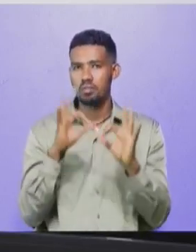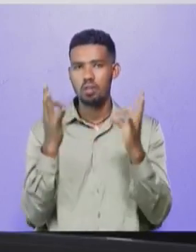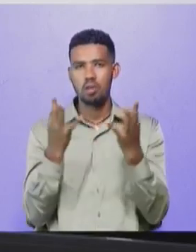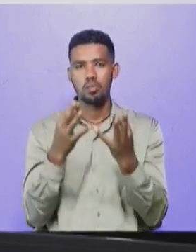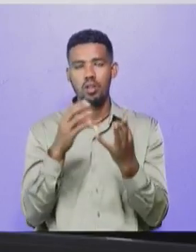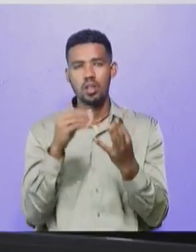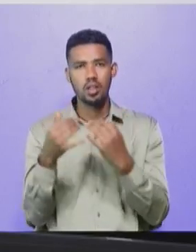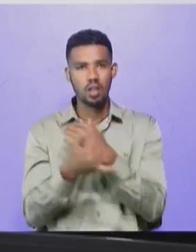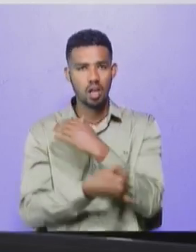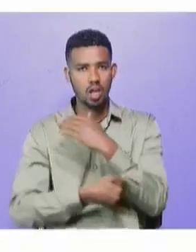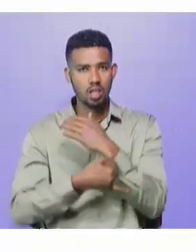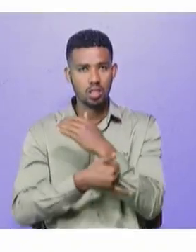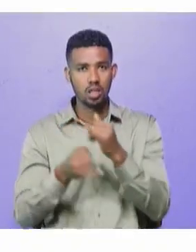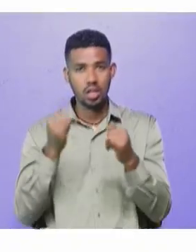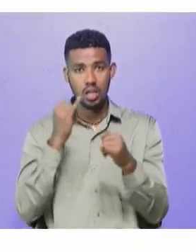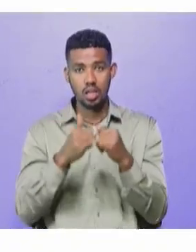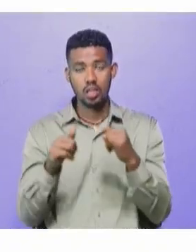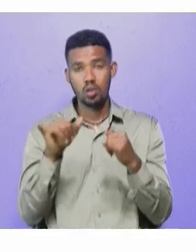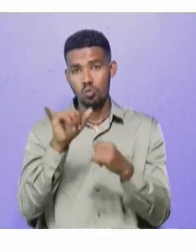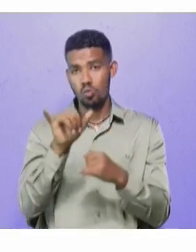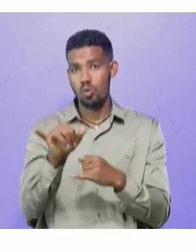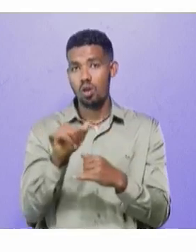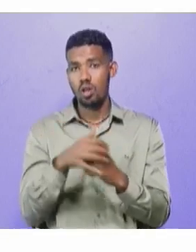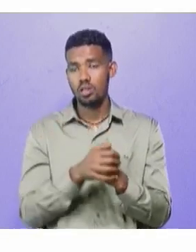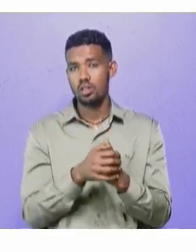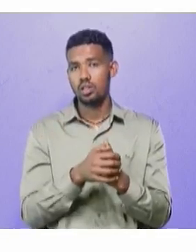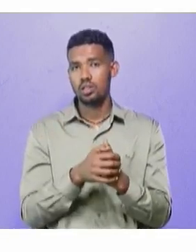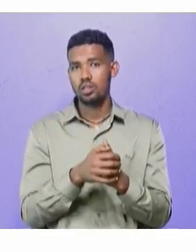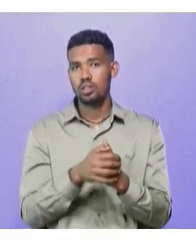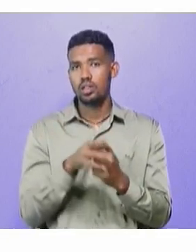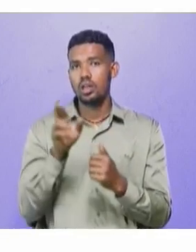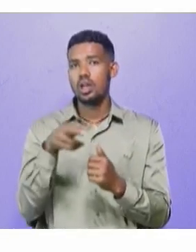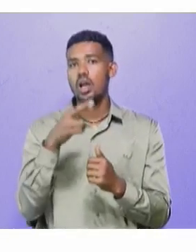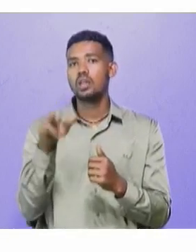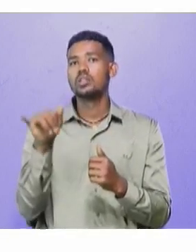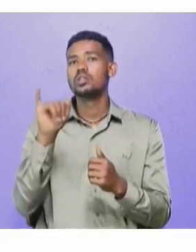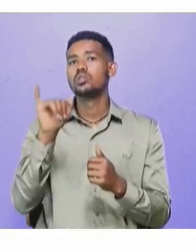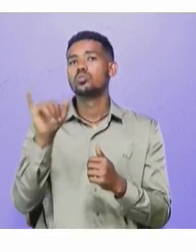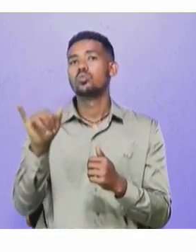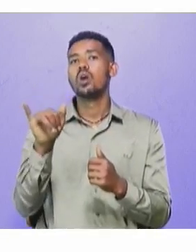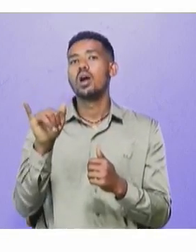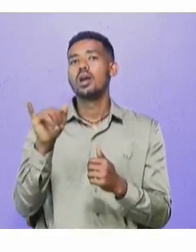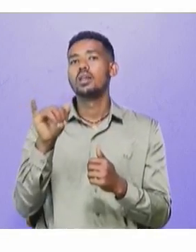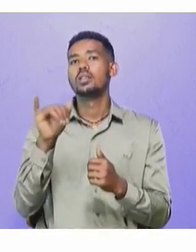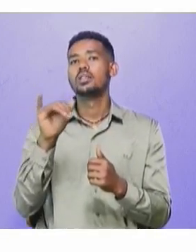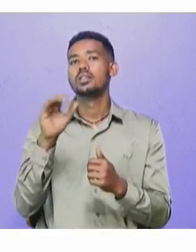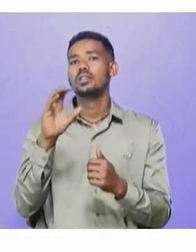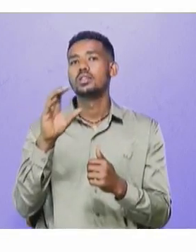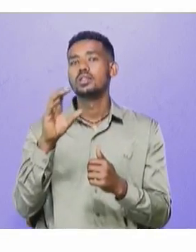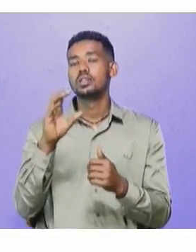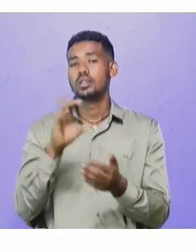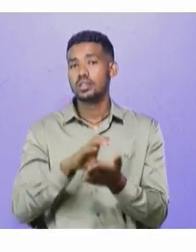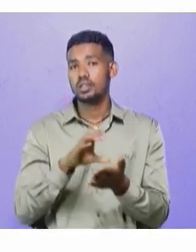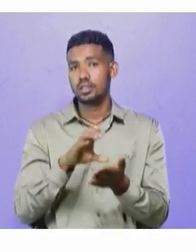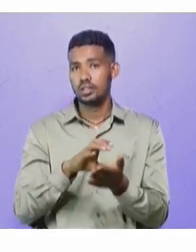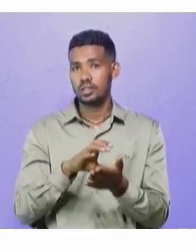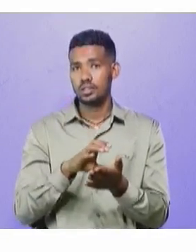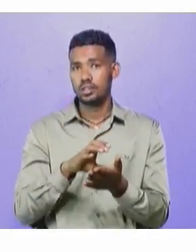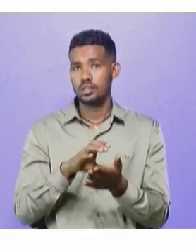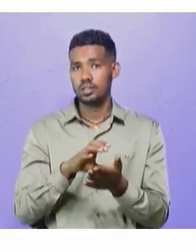and country ending with Y, and cancel Y here, CT,